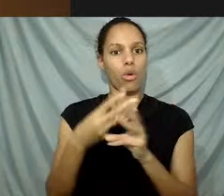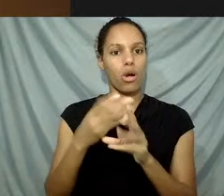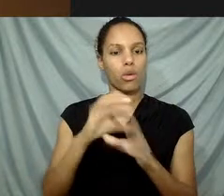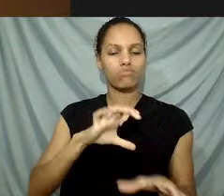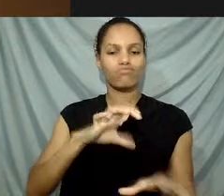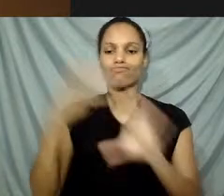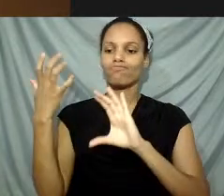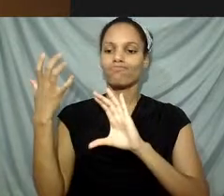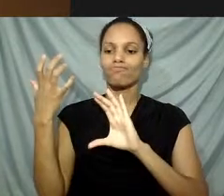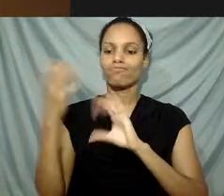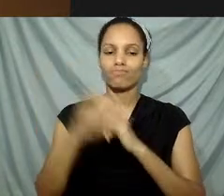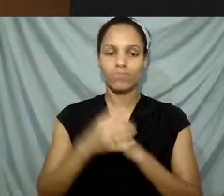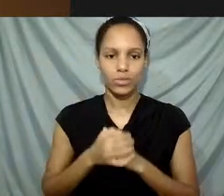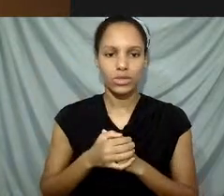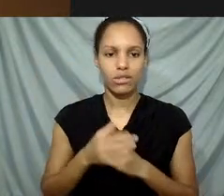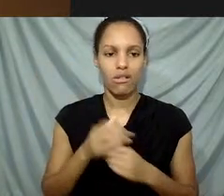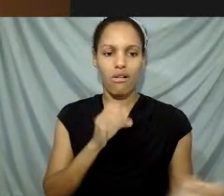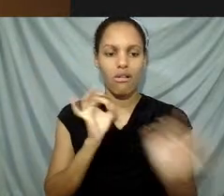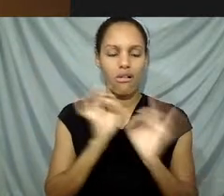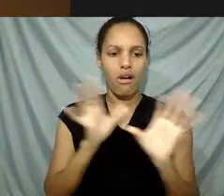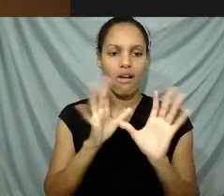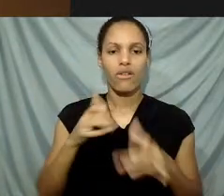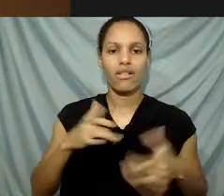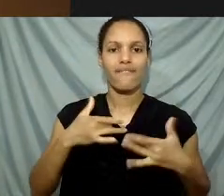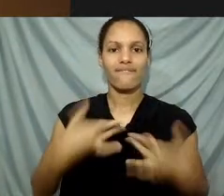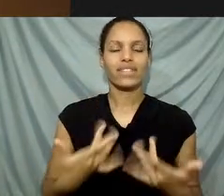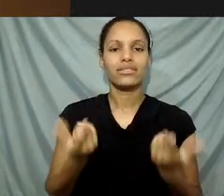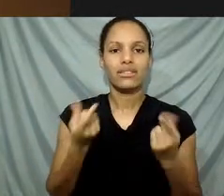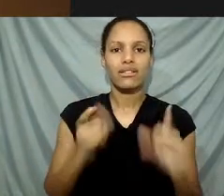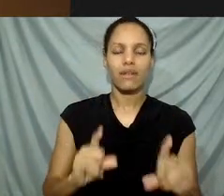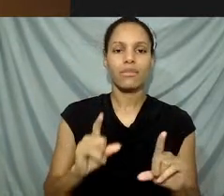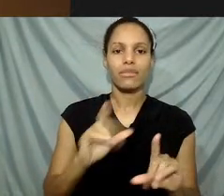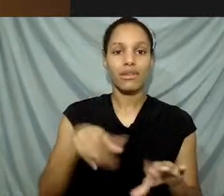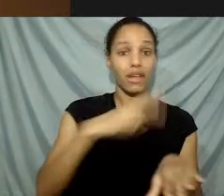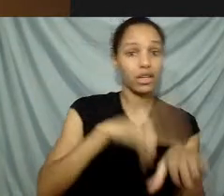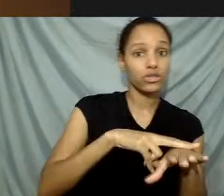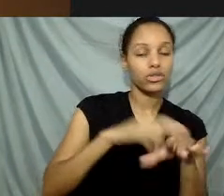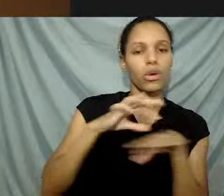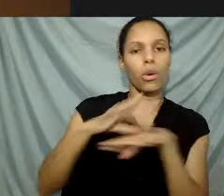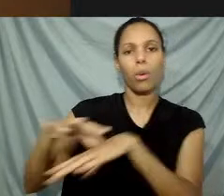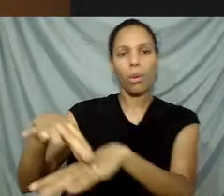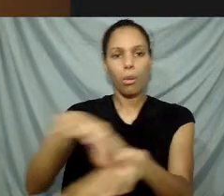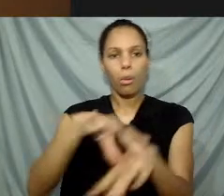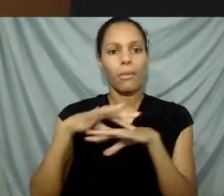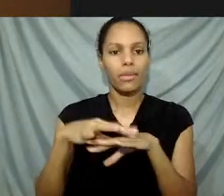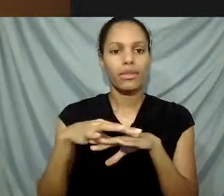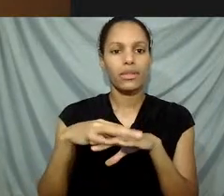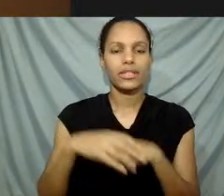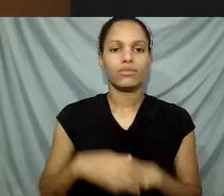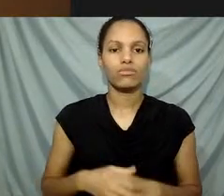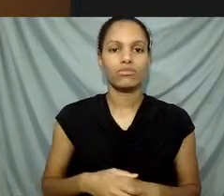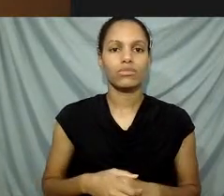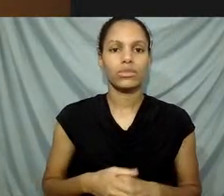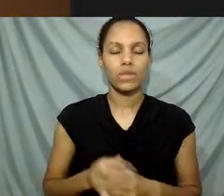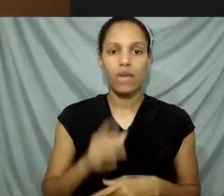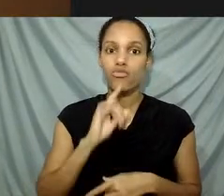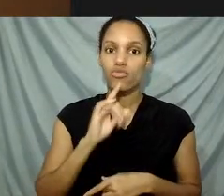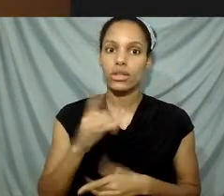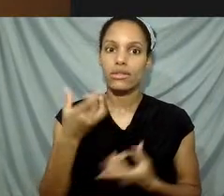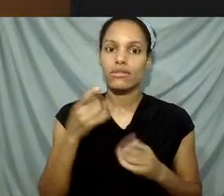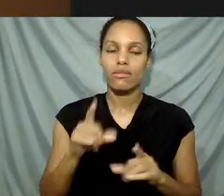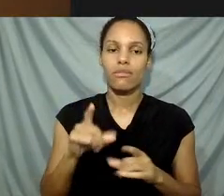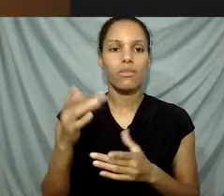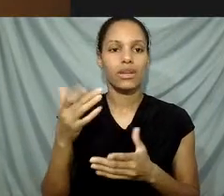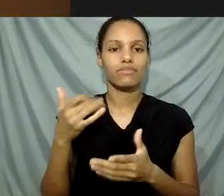ensued nationally and globally, bringing attention yet again to the need for the Black Lives Matter